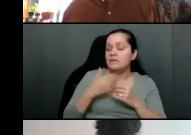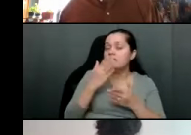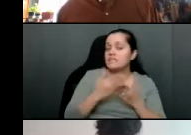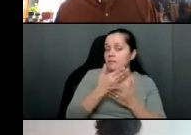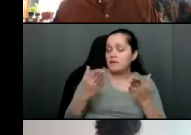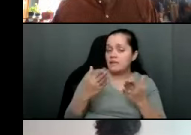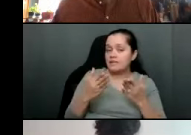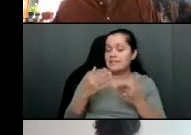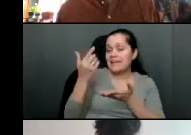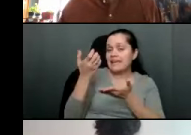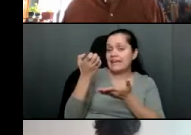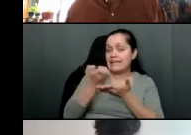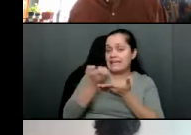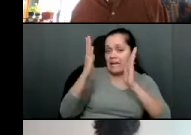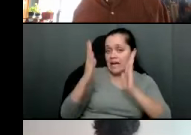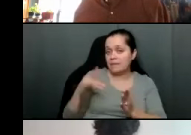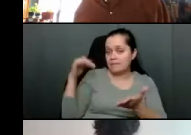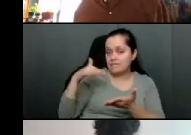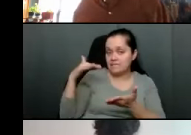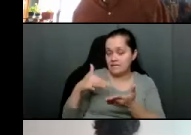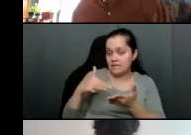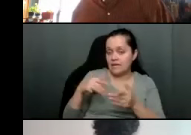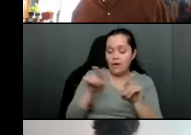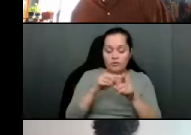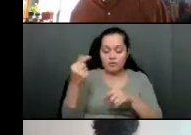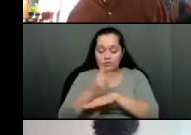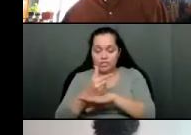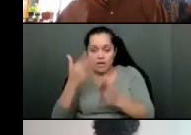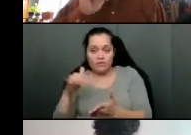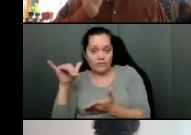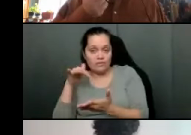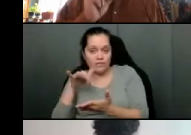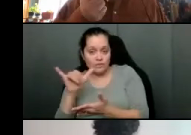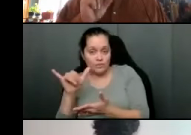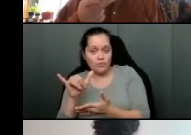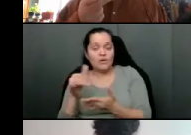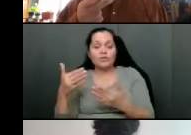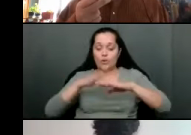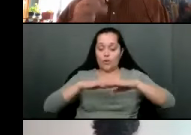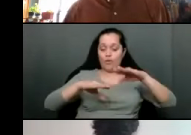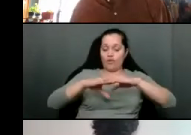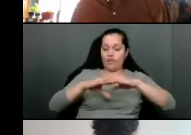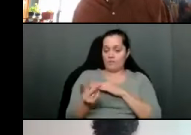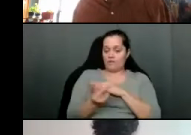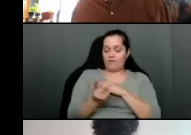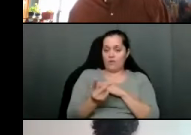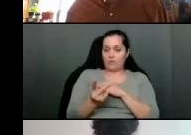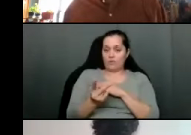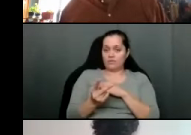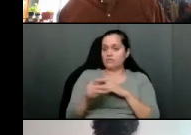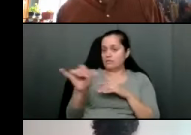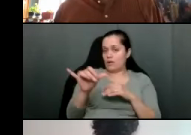that economists study, so do geographers. And the overlap of those things is,